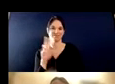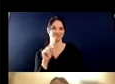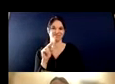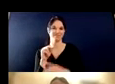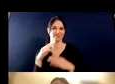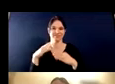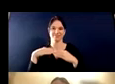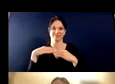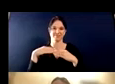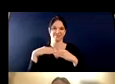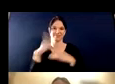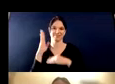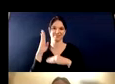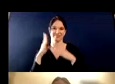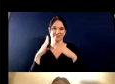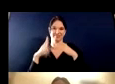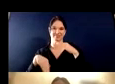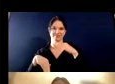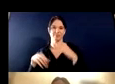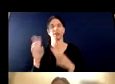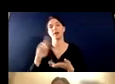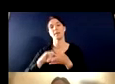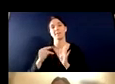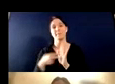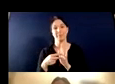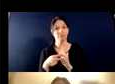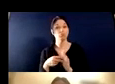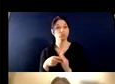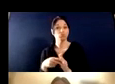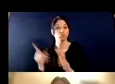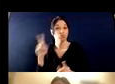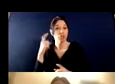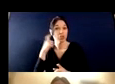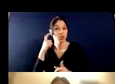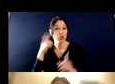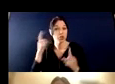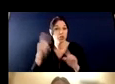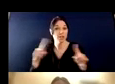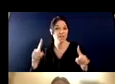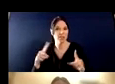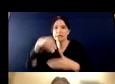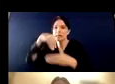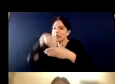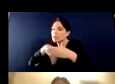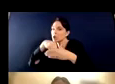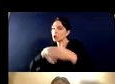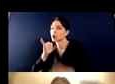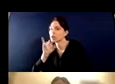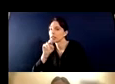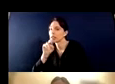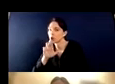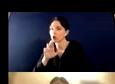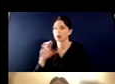of typical, which means that there is a hearing difference in the inner ear, which is